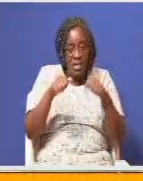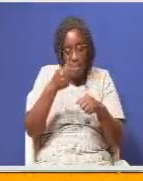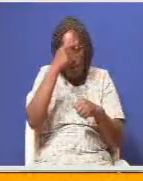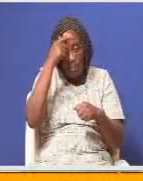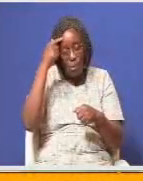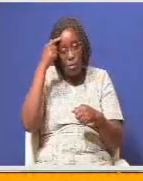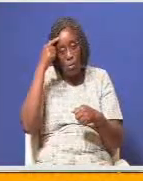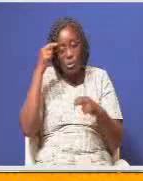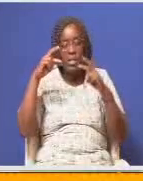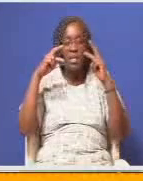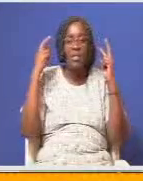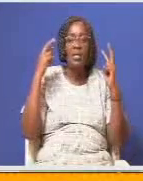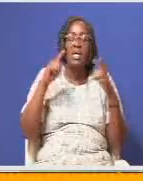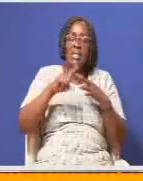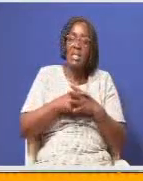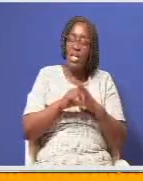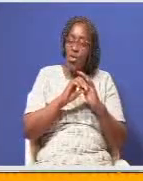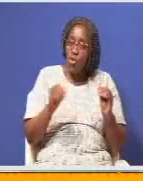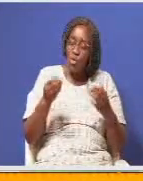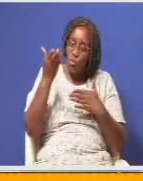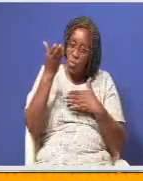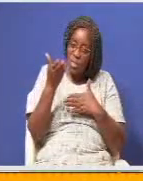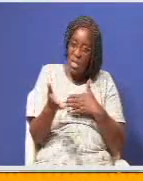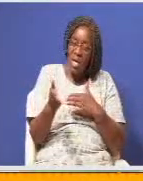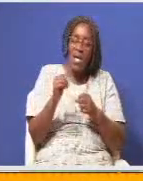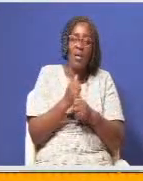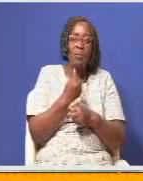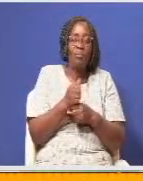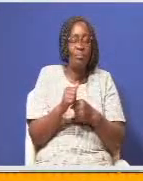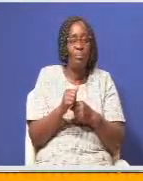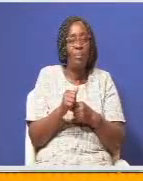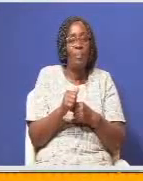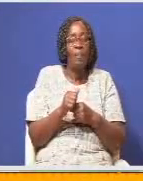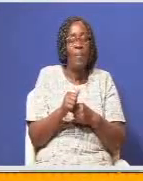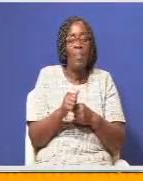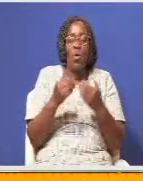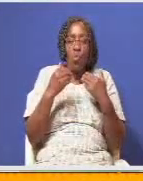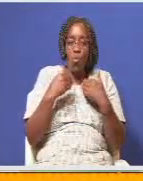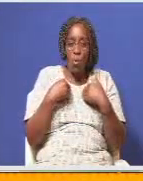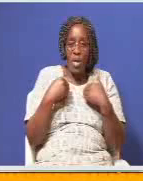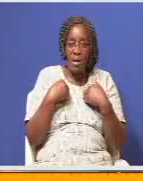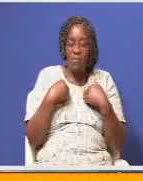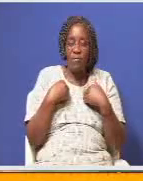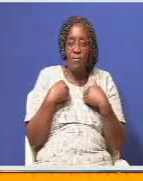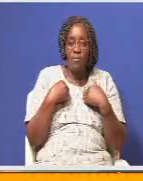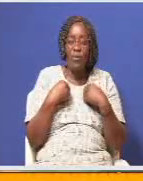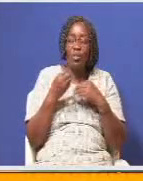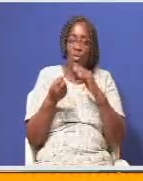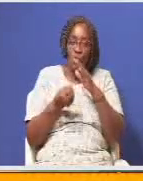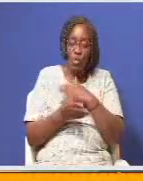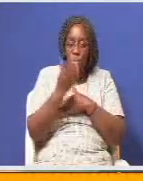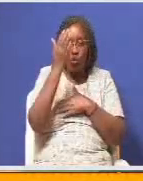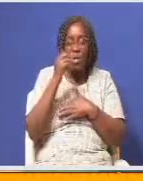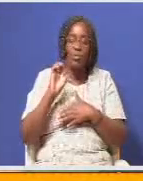banditry has not just cropped up, it has been there, so you cannot say it is unforeseen. So we have to be convinced why it was an